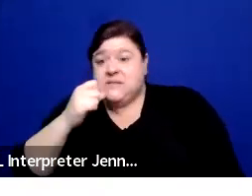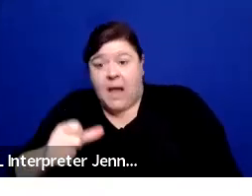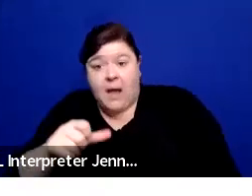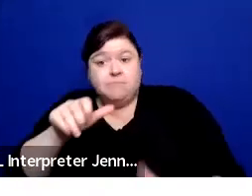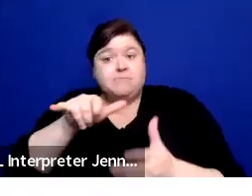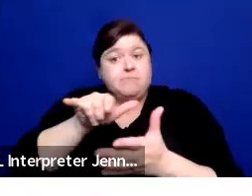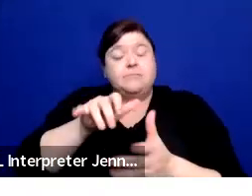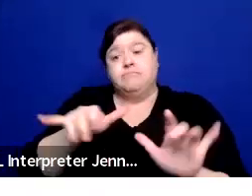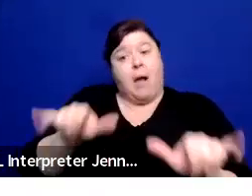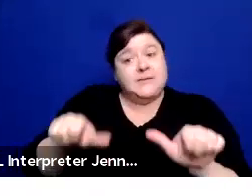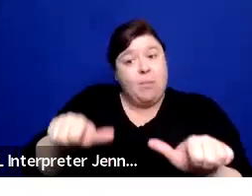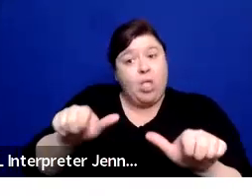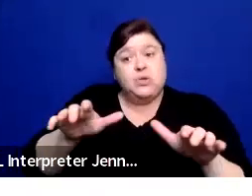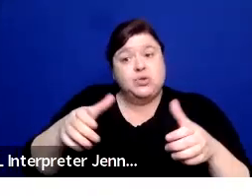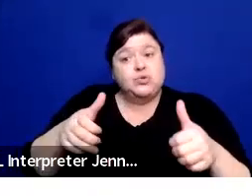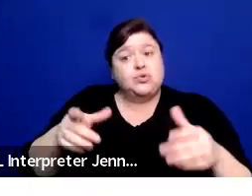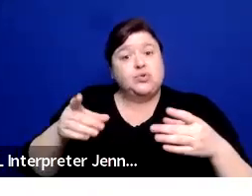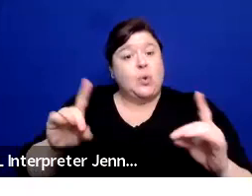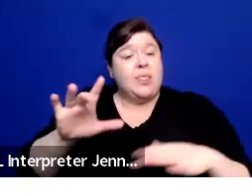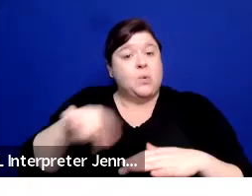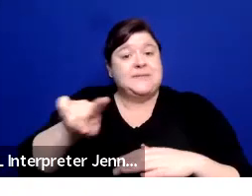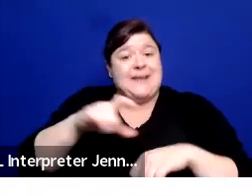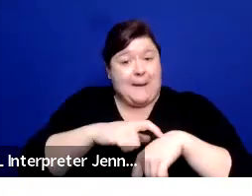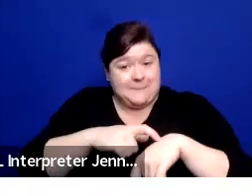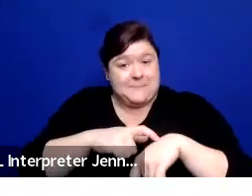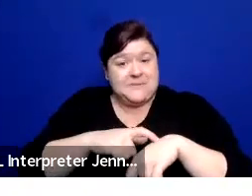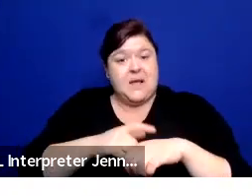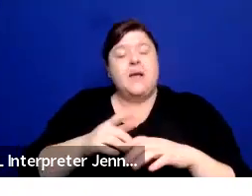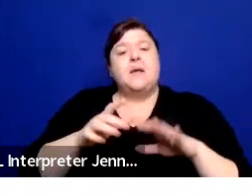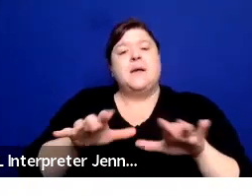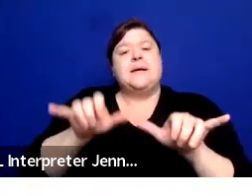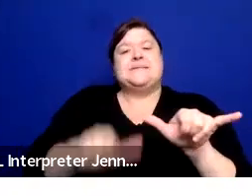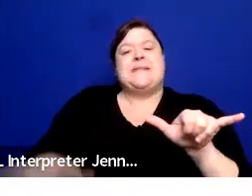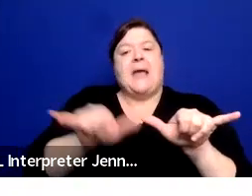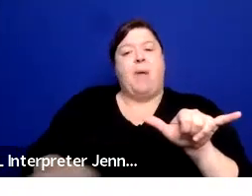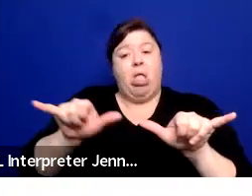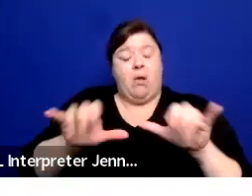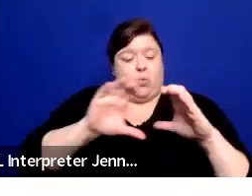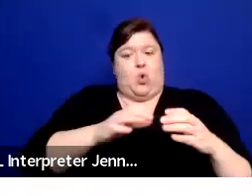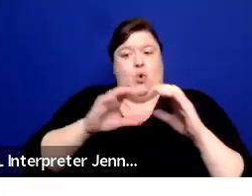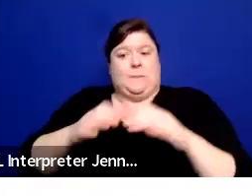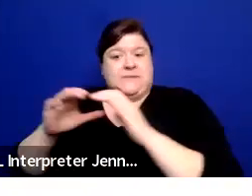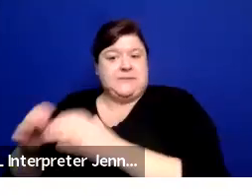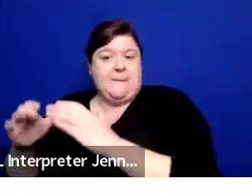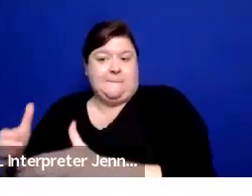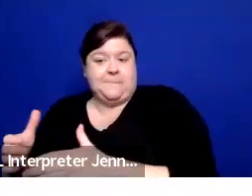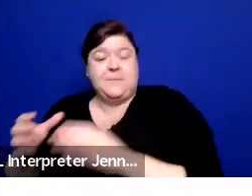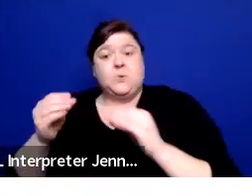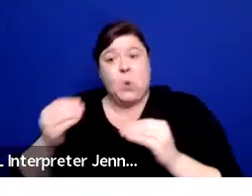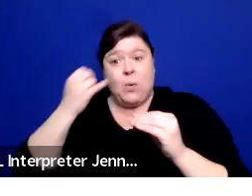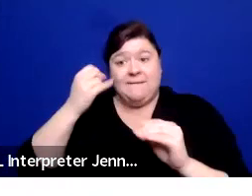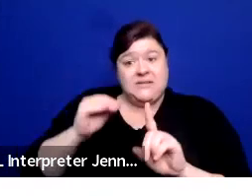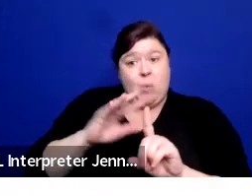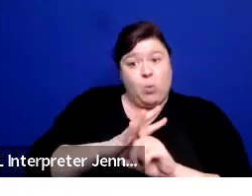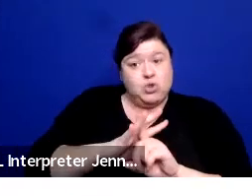and meal times. And we recommend that you create small, stable mealtime cohorts of kids so that if there is some exposure, it will have less likelihood of